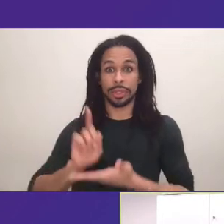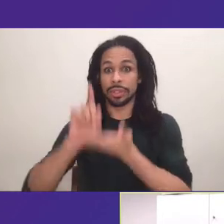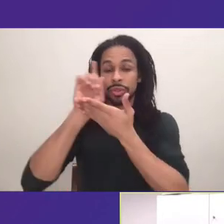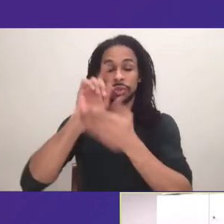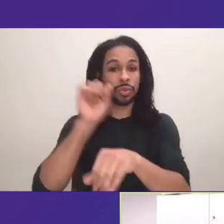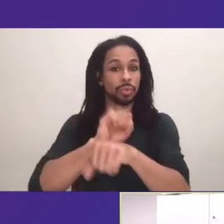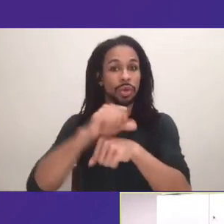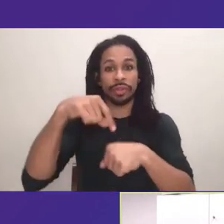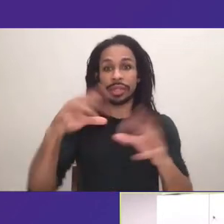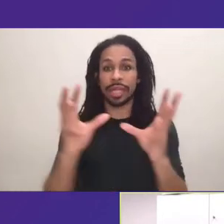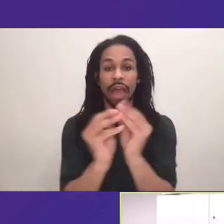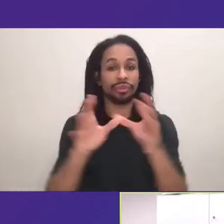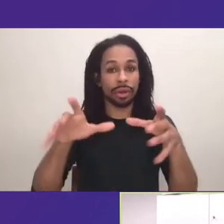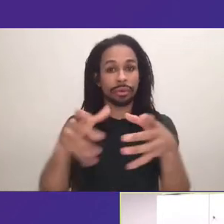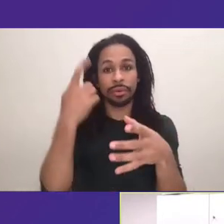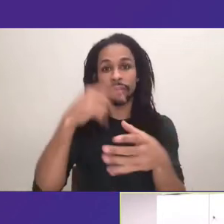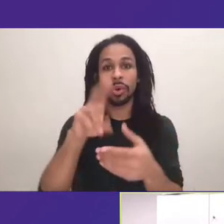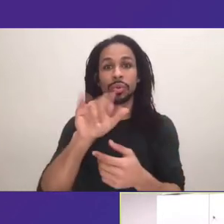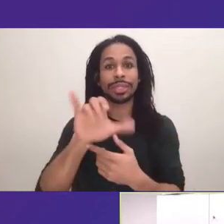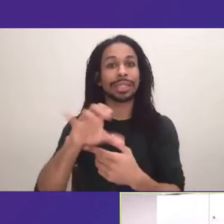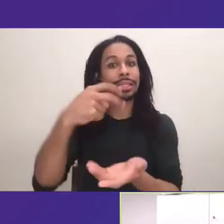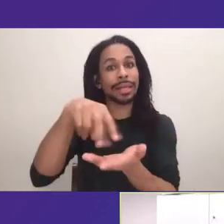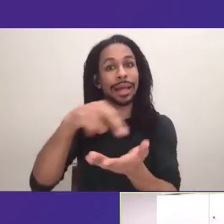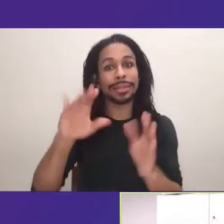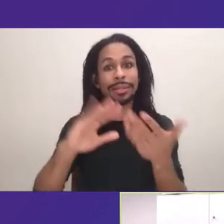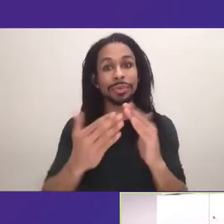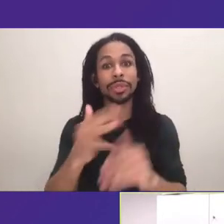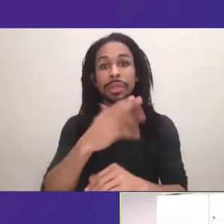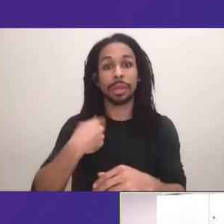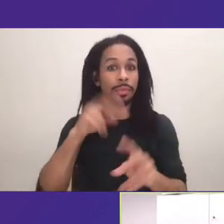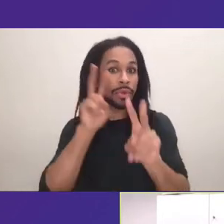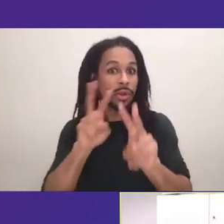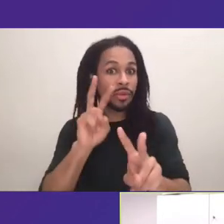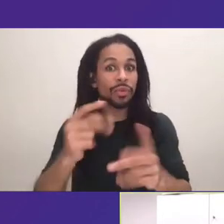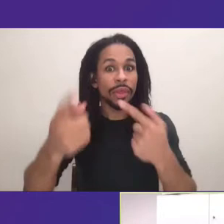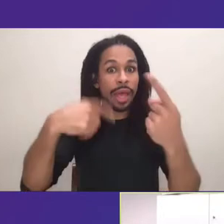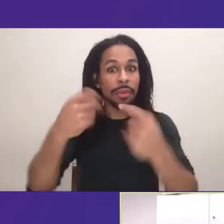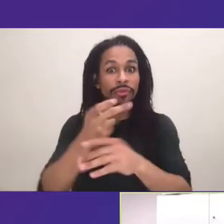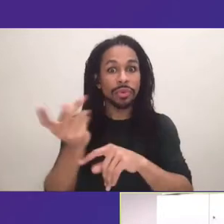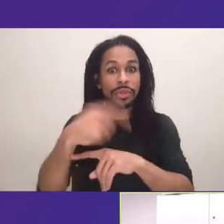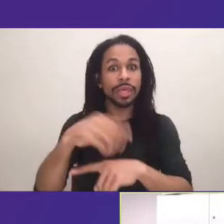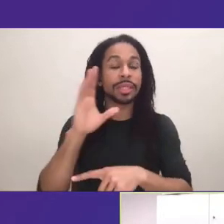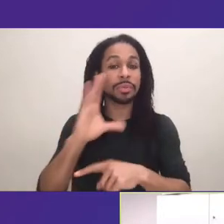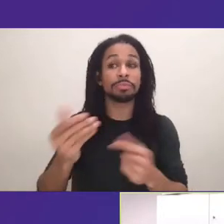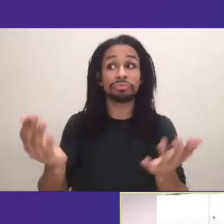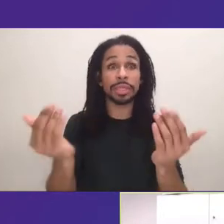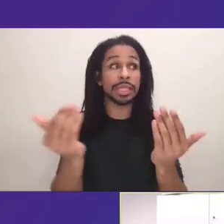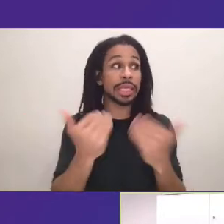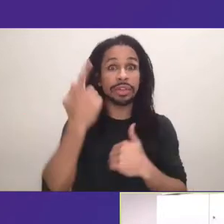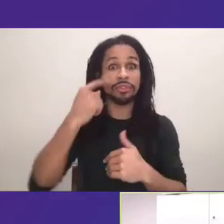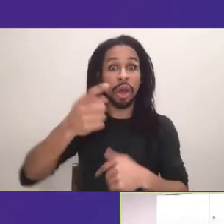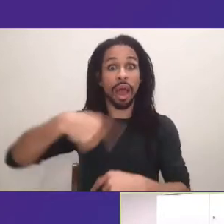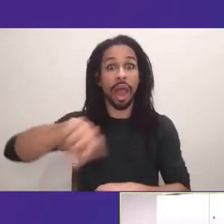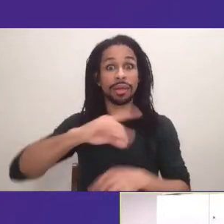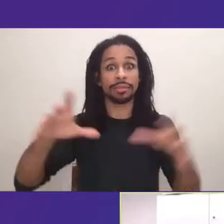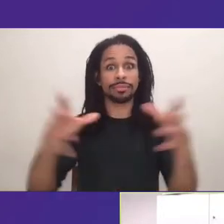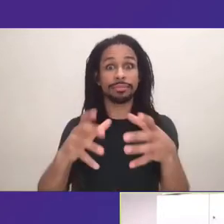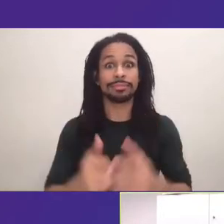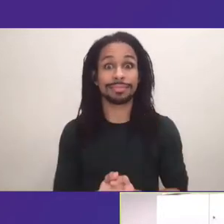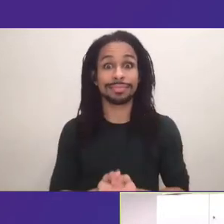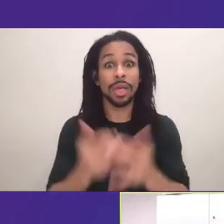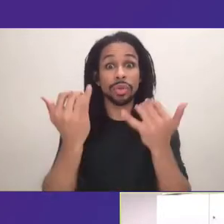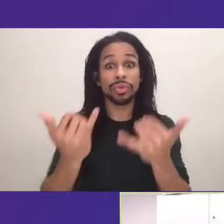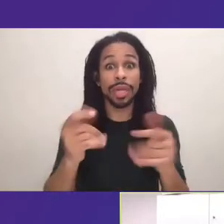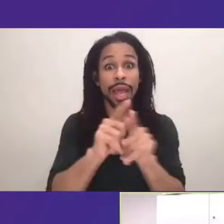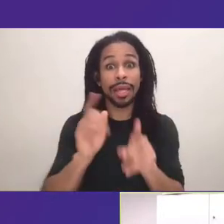New York City dance community, and I'm looking forward to what the next few days will bring about for us collectively. Today, as our opening